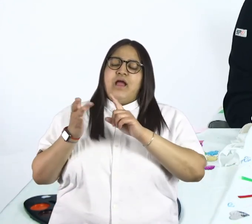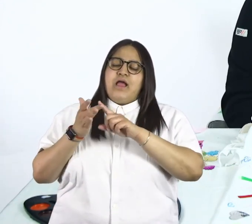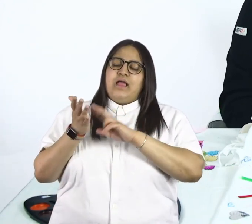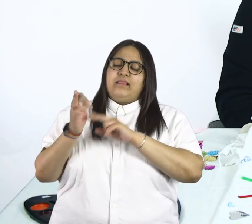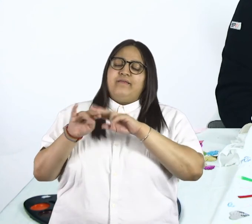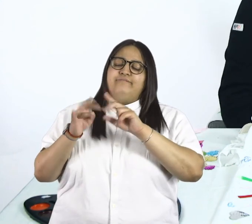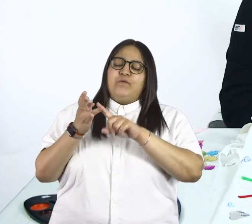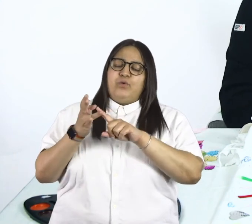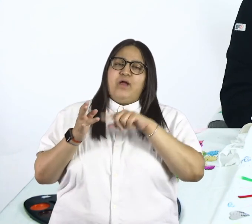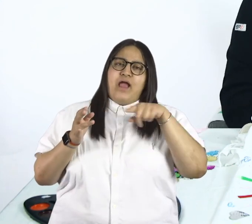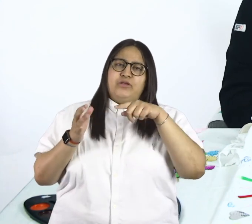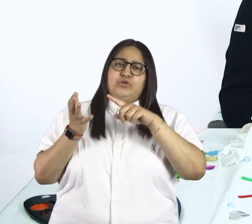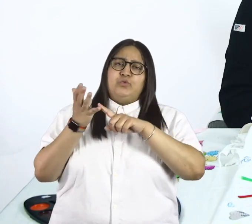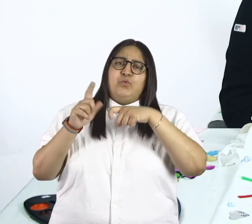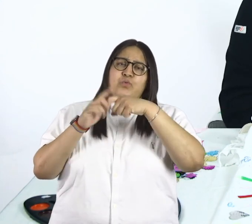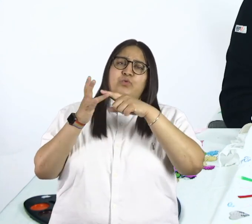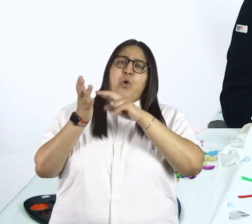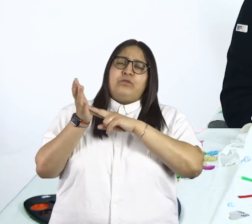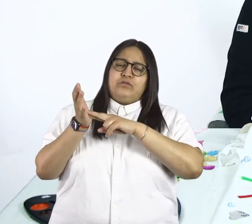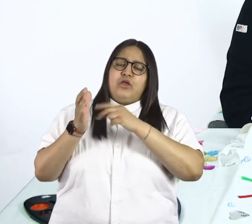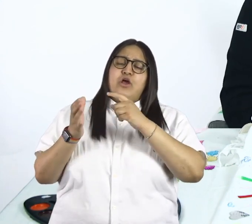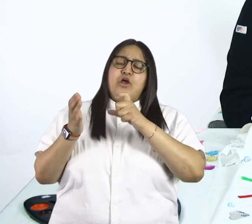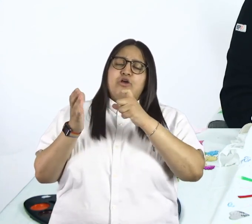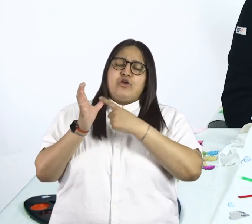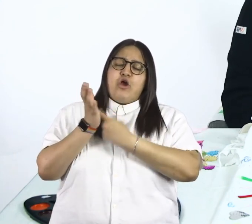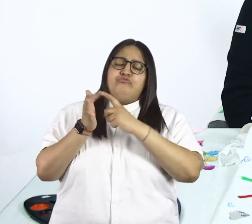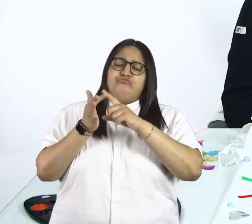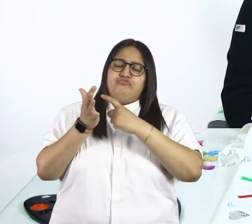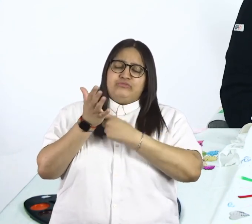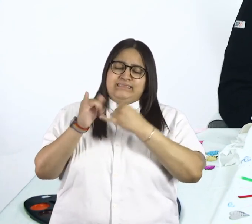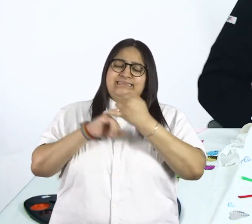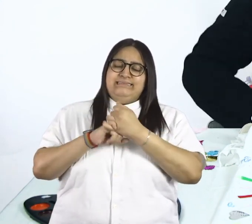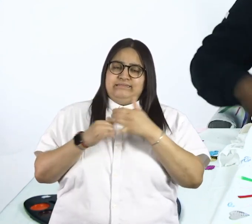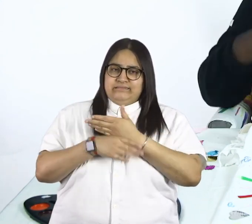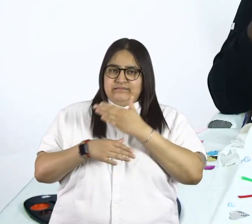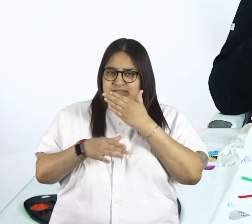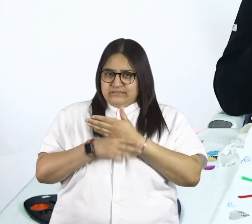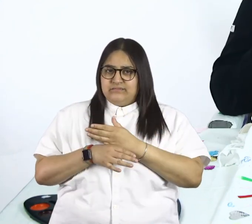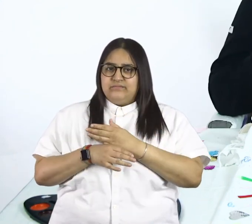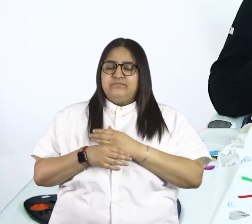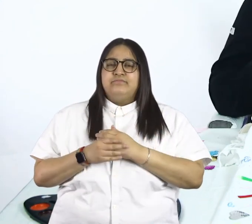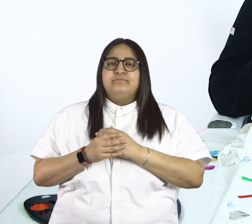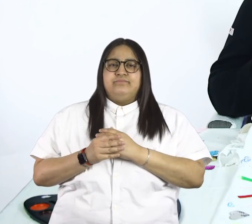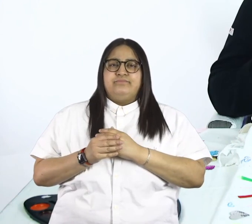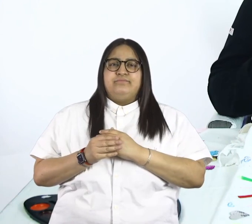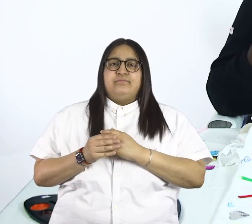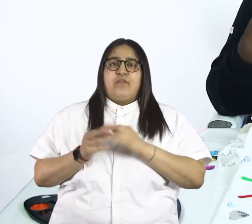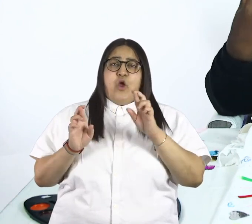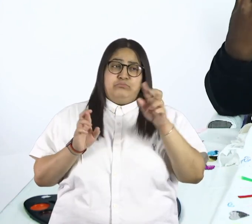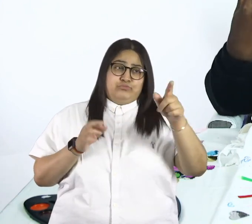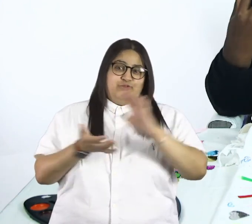info@ukoncareers.com. Thank you guys for taking the time to be a part of this workshop. I hope you guys enjoyed it as much as I did.